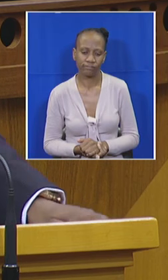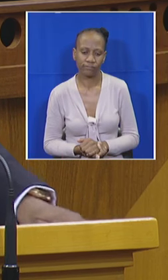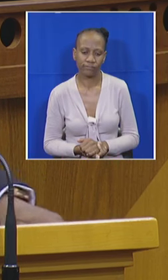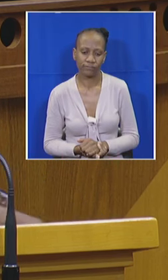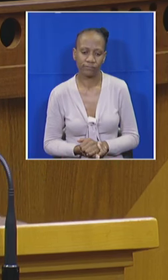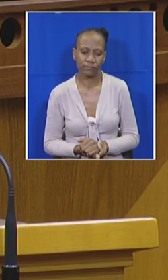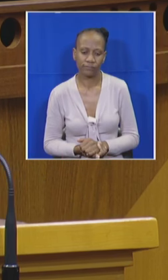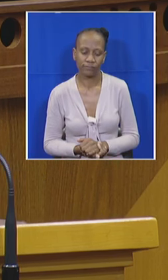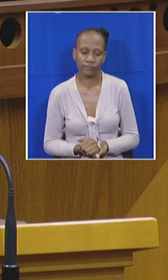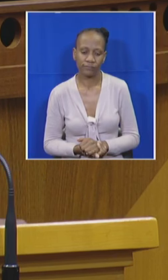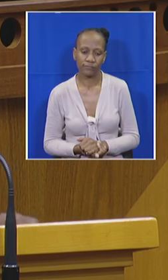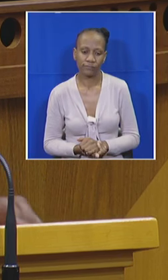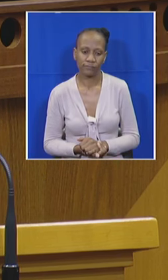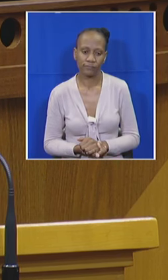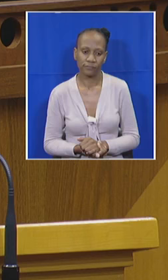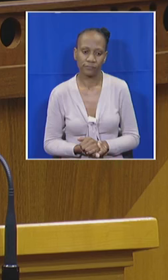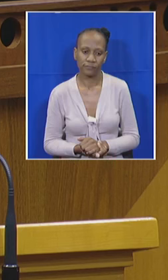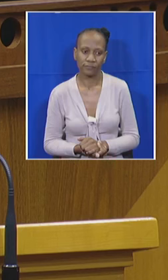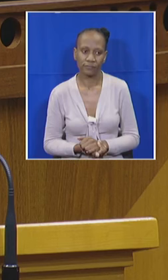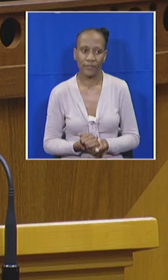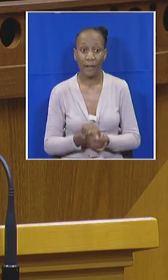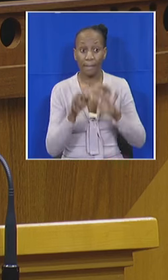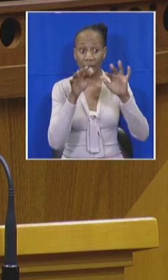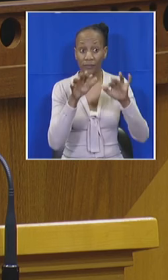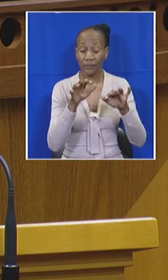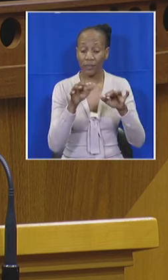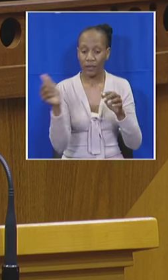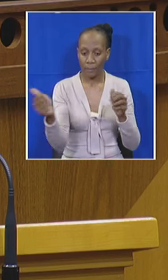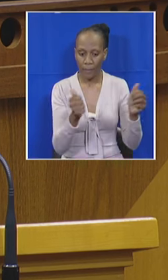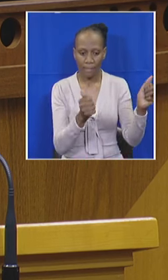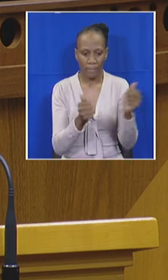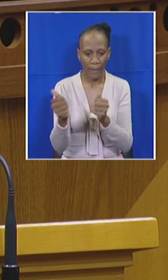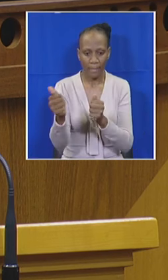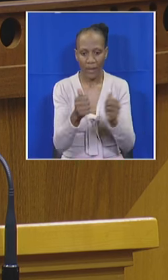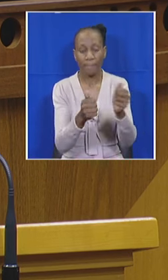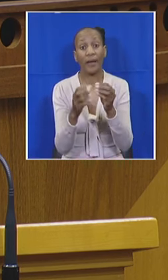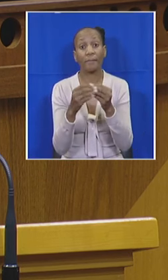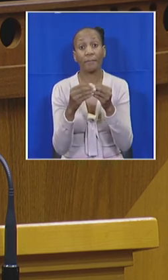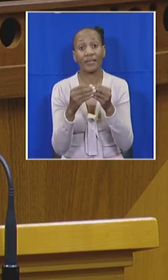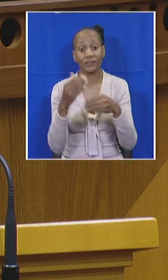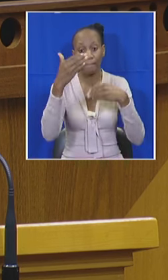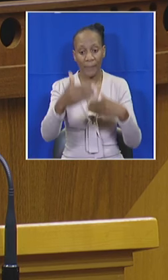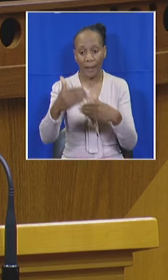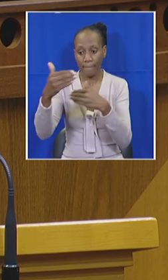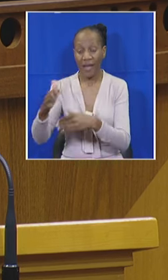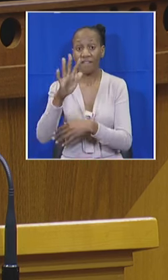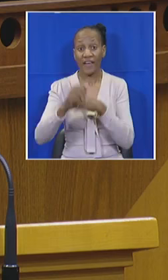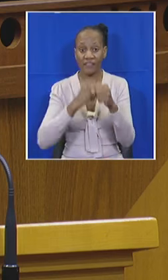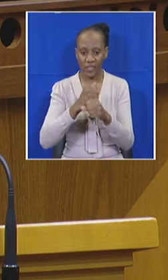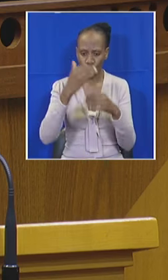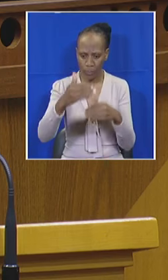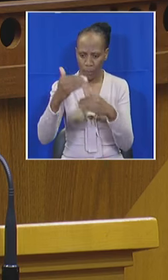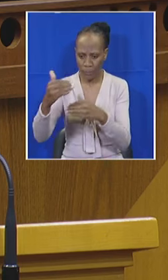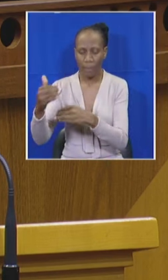our people elect members every 5 years to represent